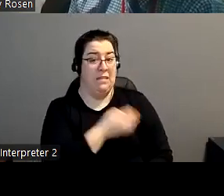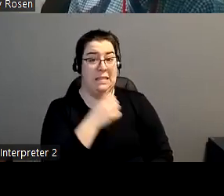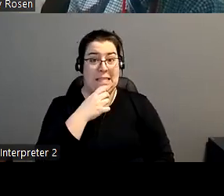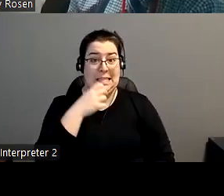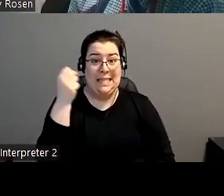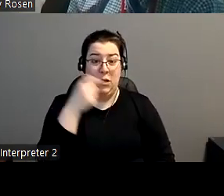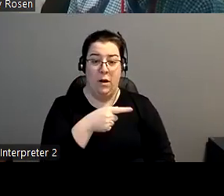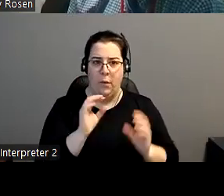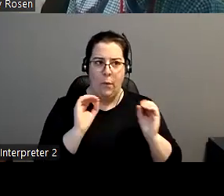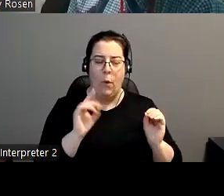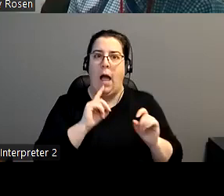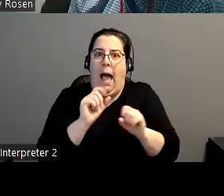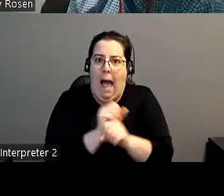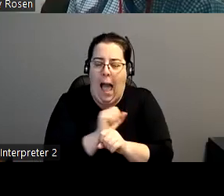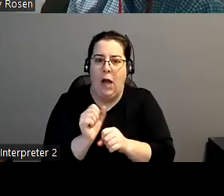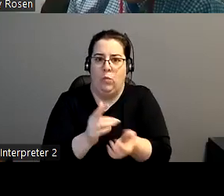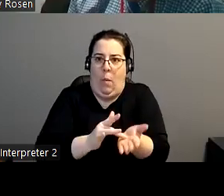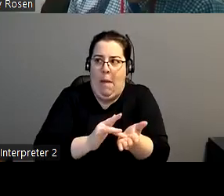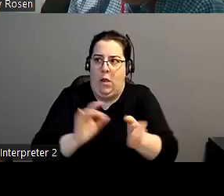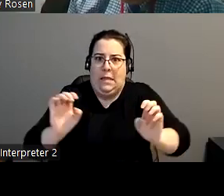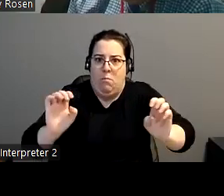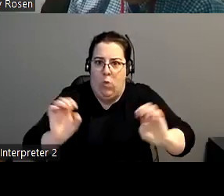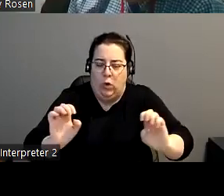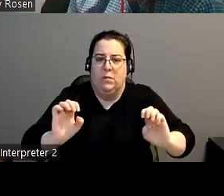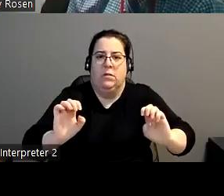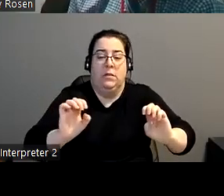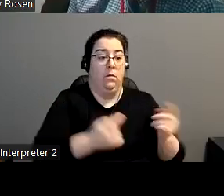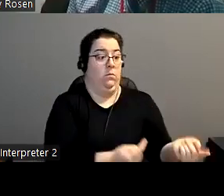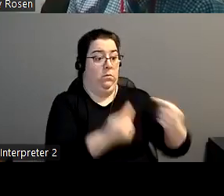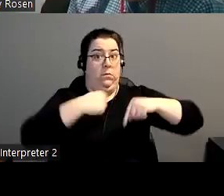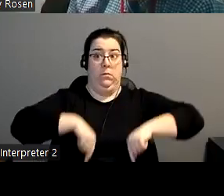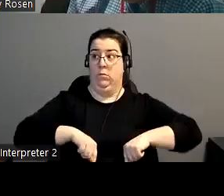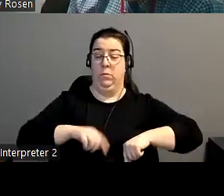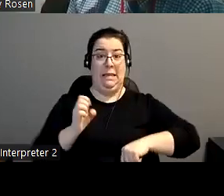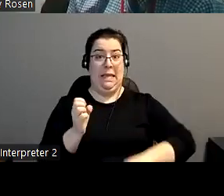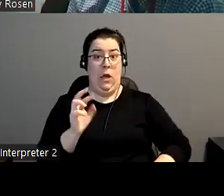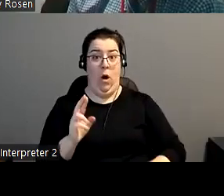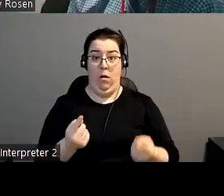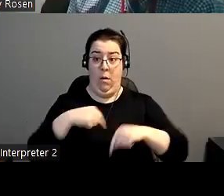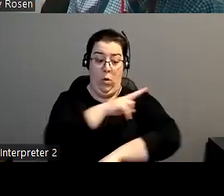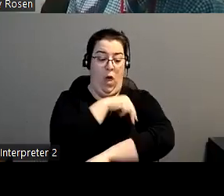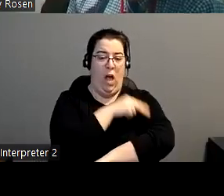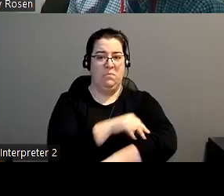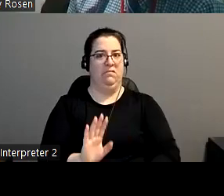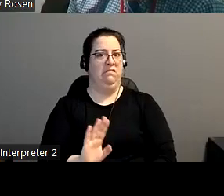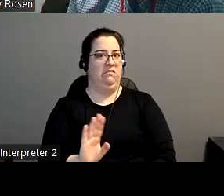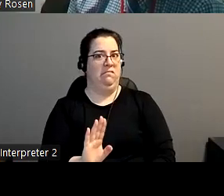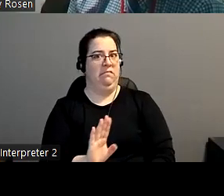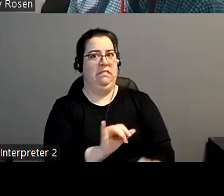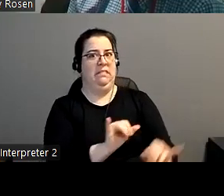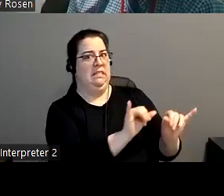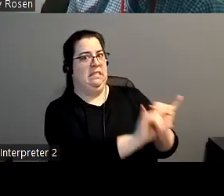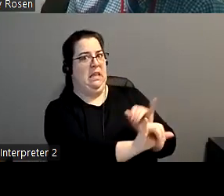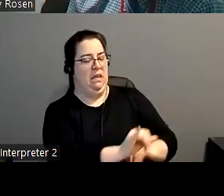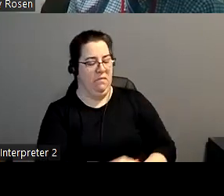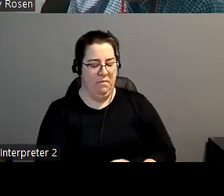belonged during COVID was the emergency department or hospital. And we also recognized that our emergency departments and hospitals